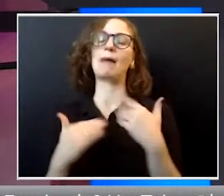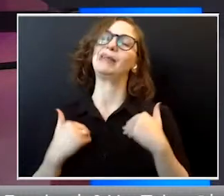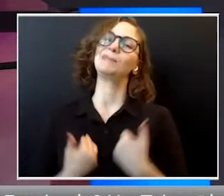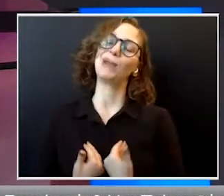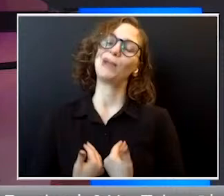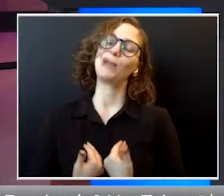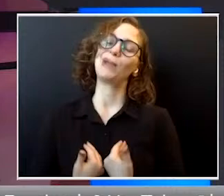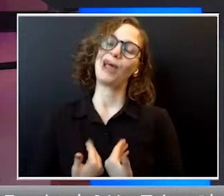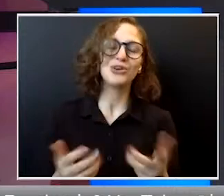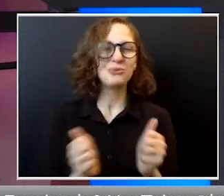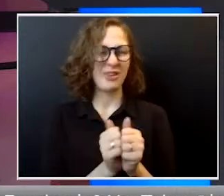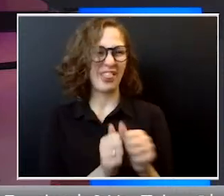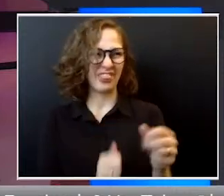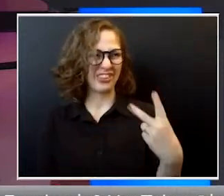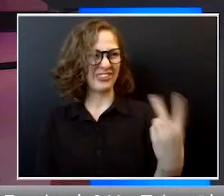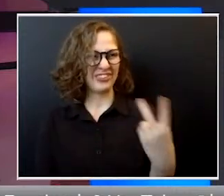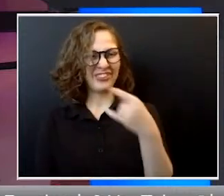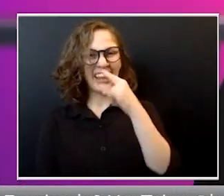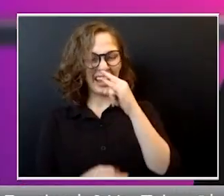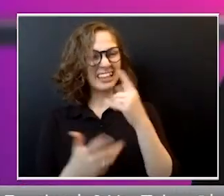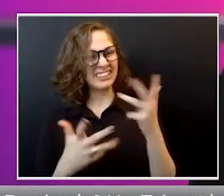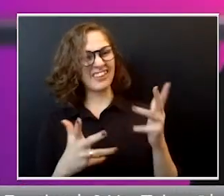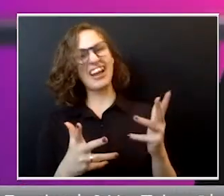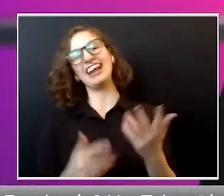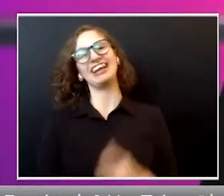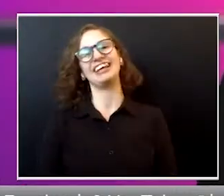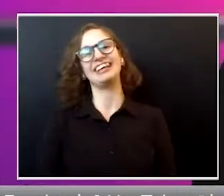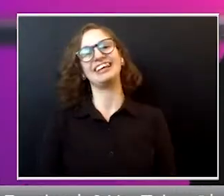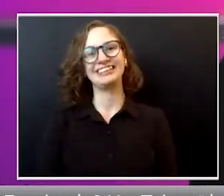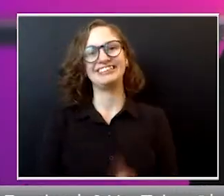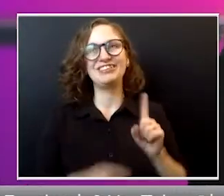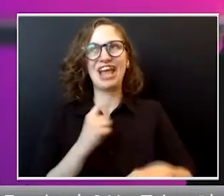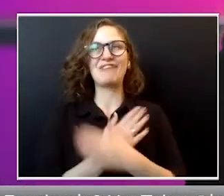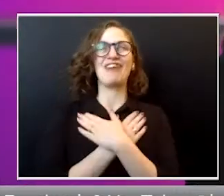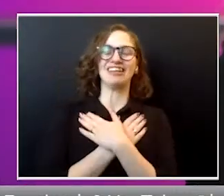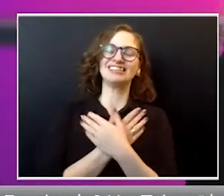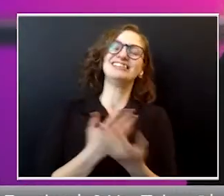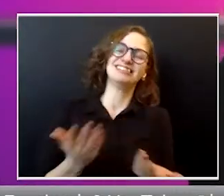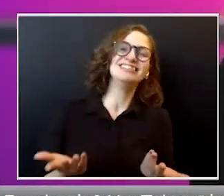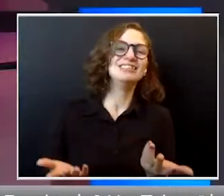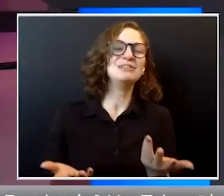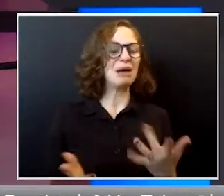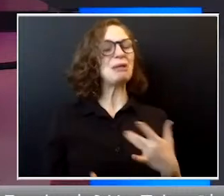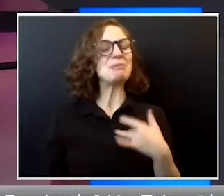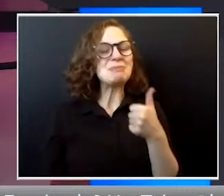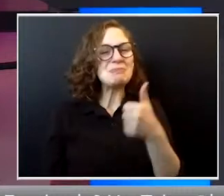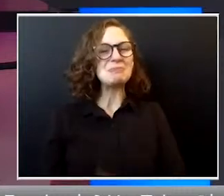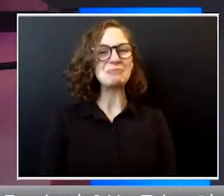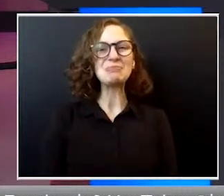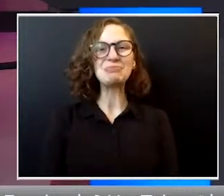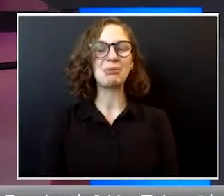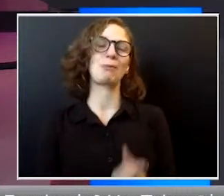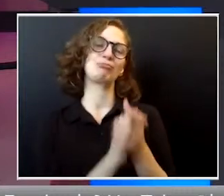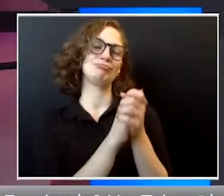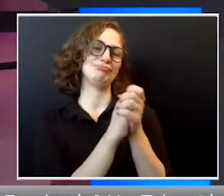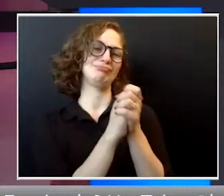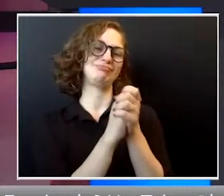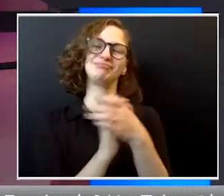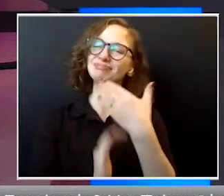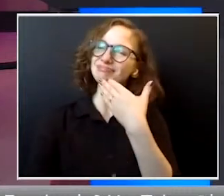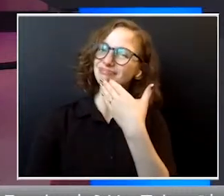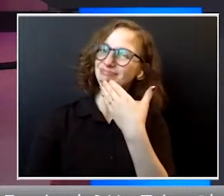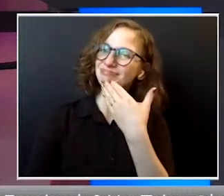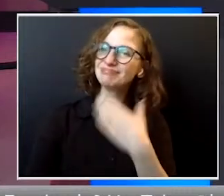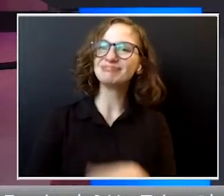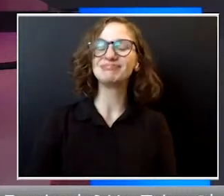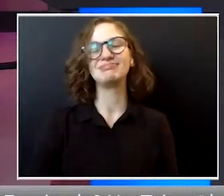two, obviously, because I haven't, you don't get to rest. But yeah, I feel good. Well, congratulations. Thank you. On the new baby headed your way.